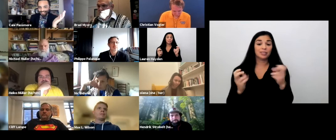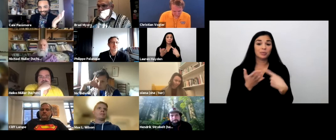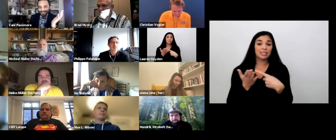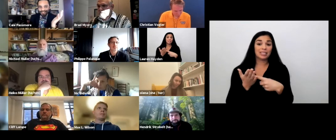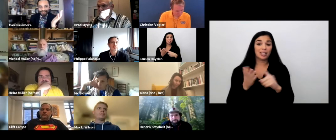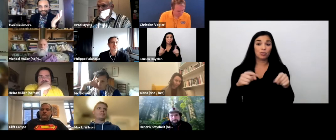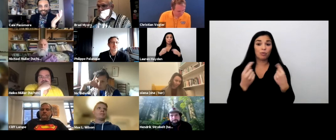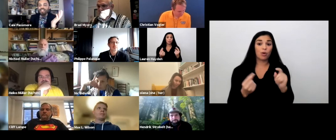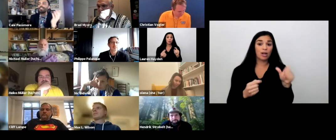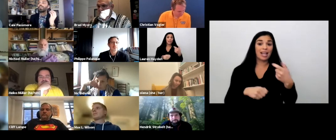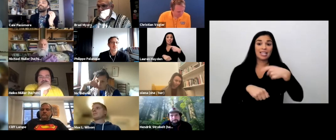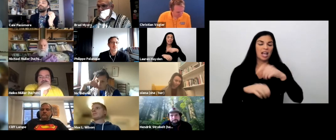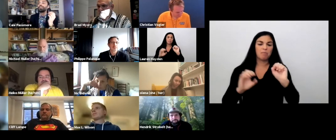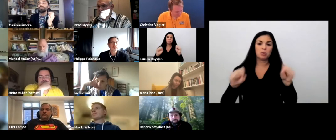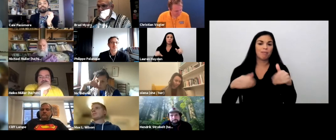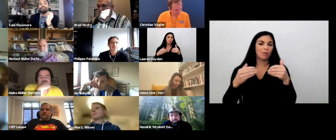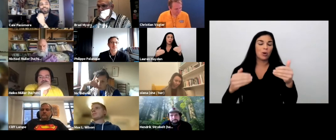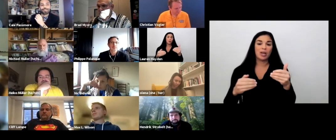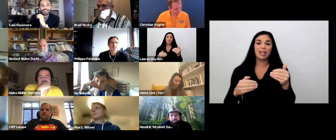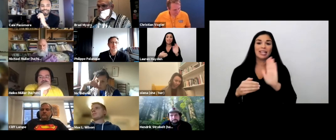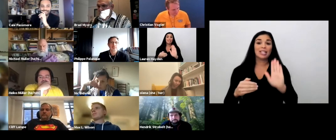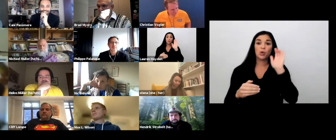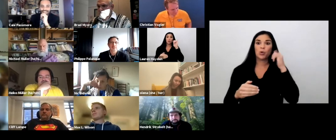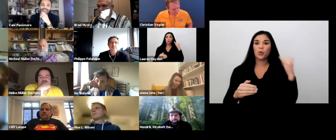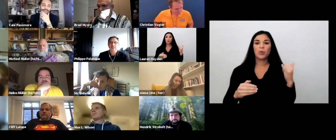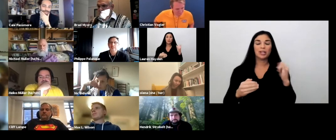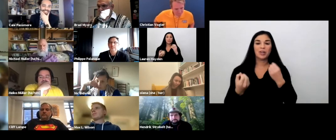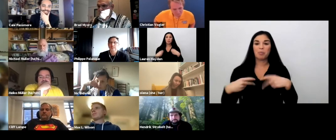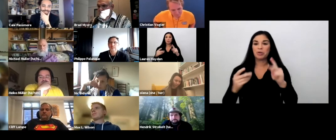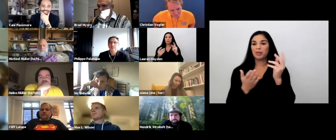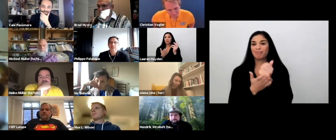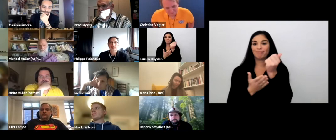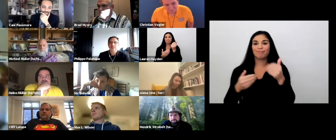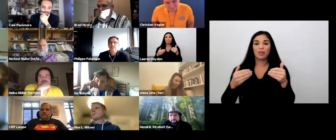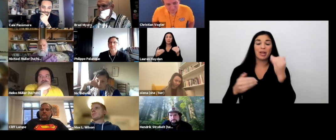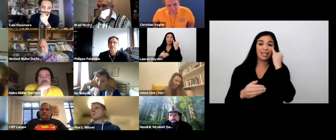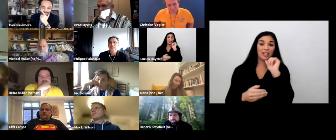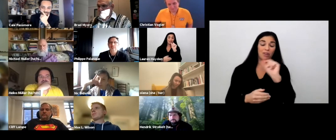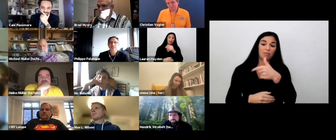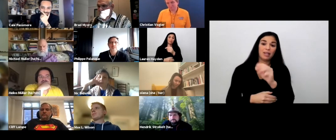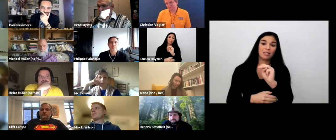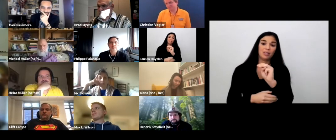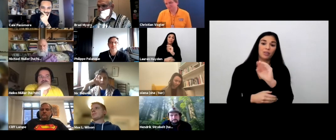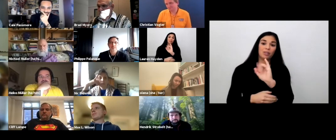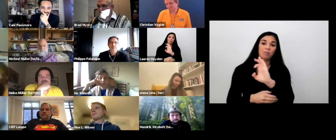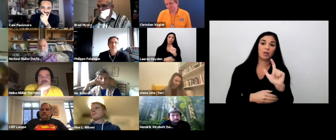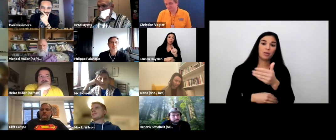point, this is your big golden opportunity. And if not, then yeah, I'll pass it off to Michael.